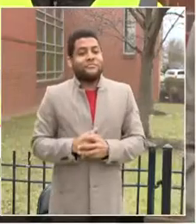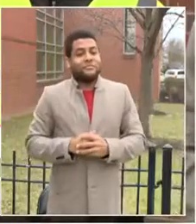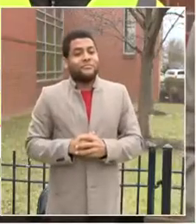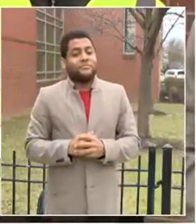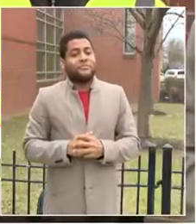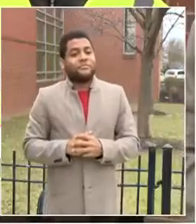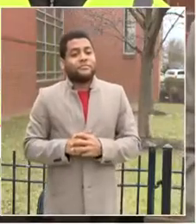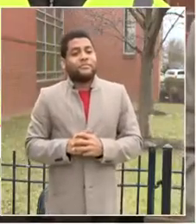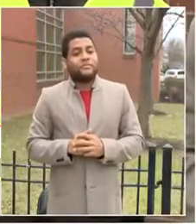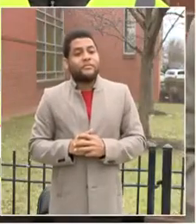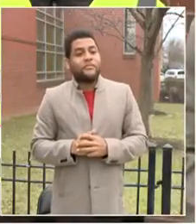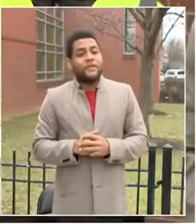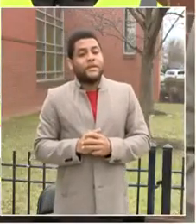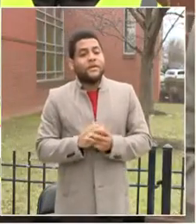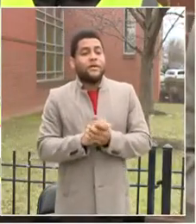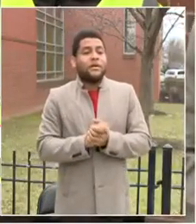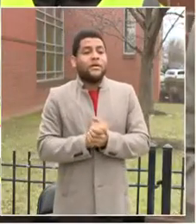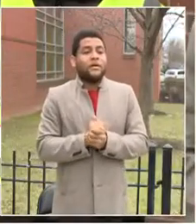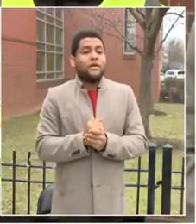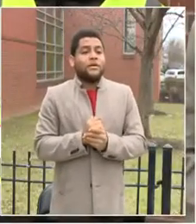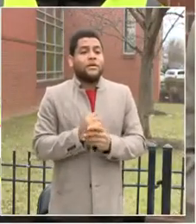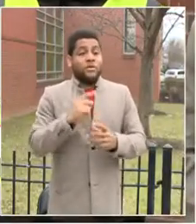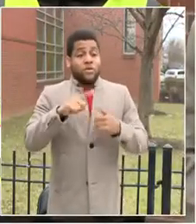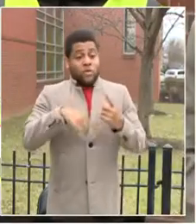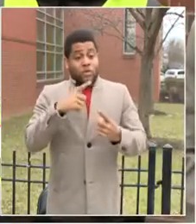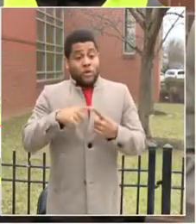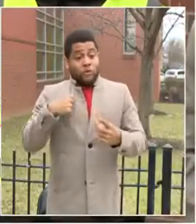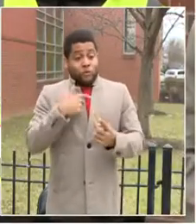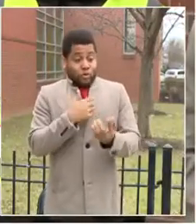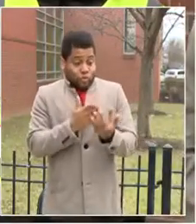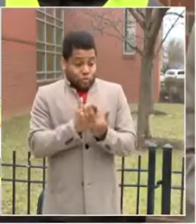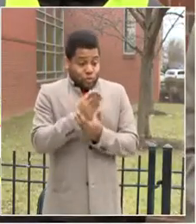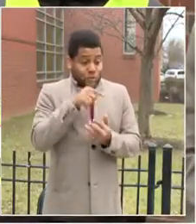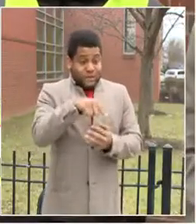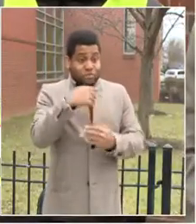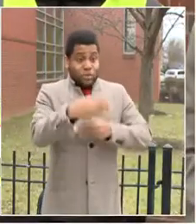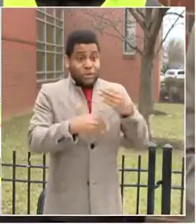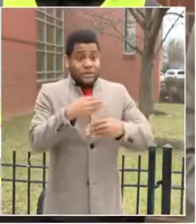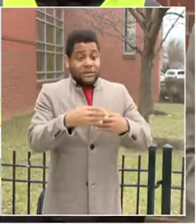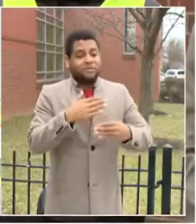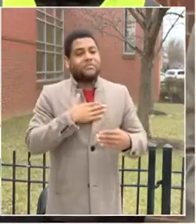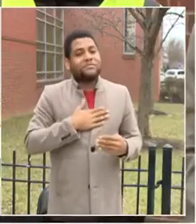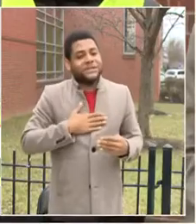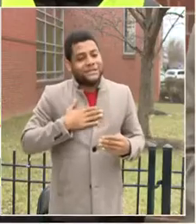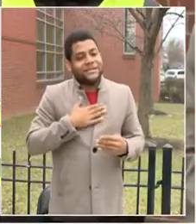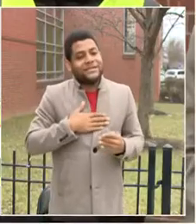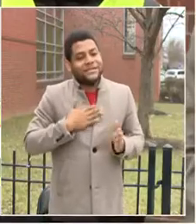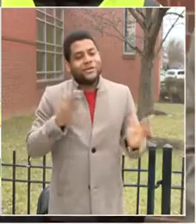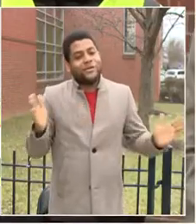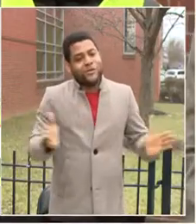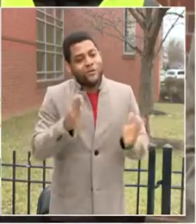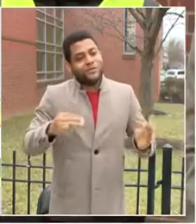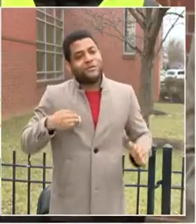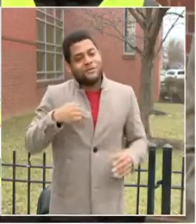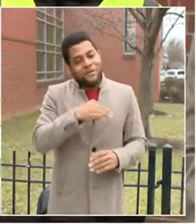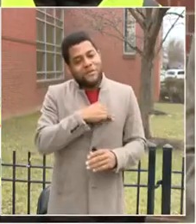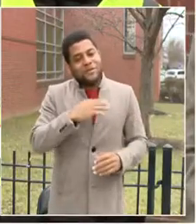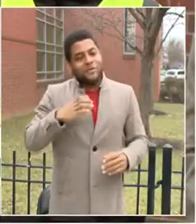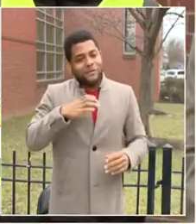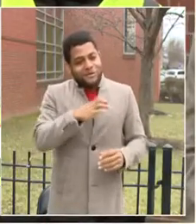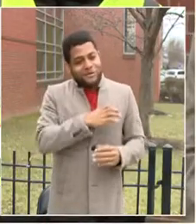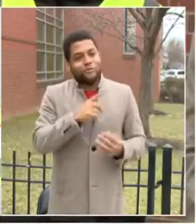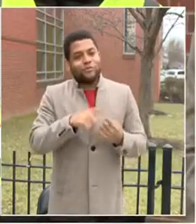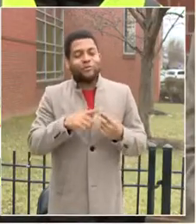So as we go through this process, I want you to encourage the council members to be supportive